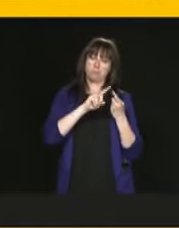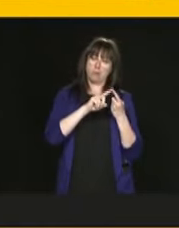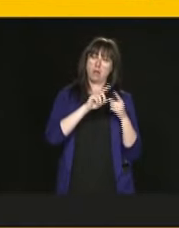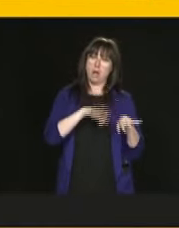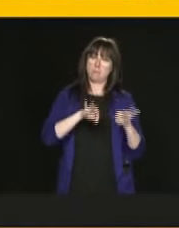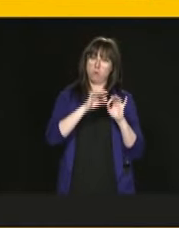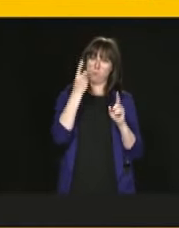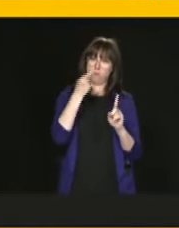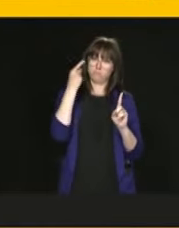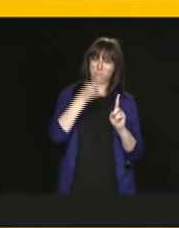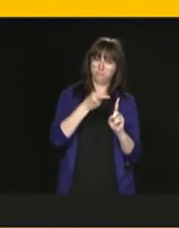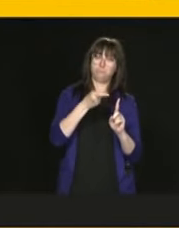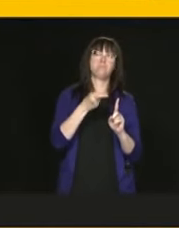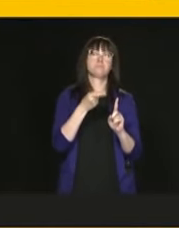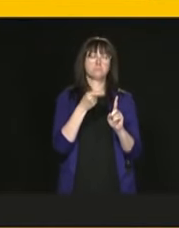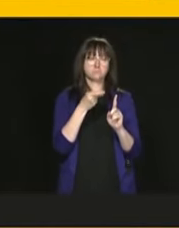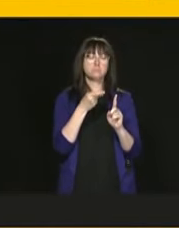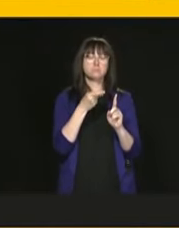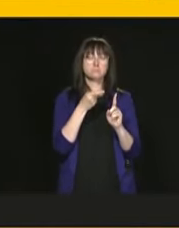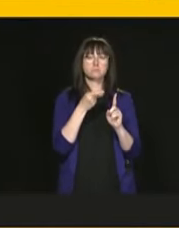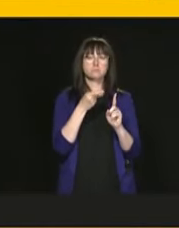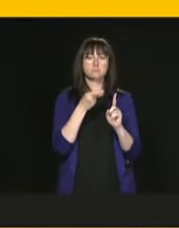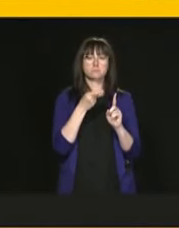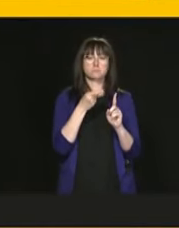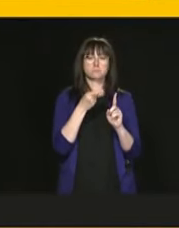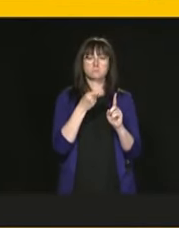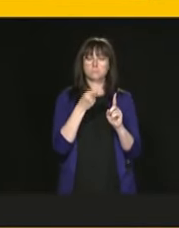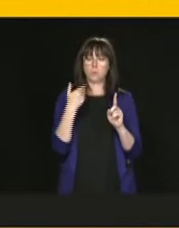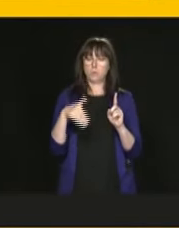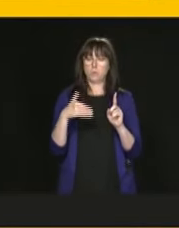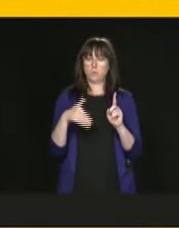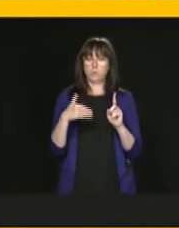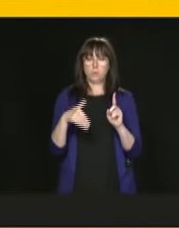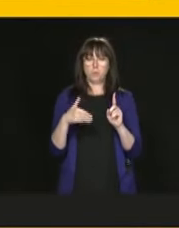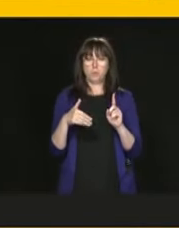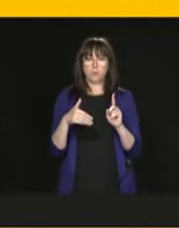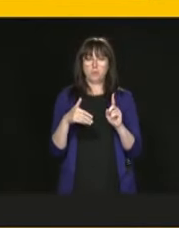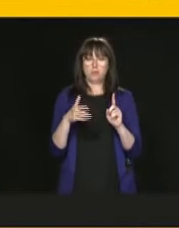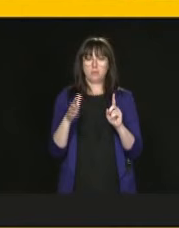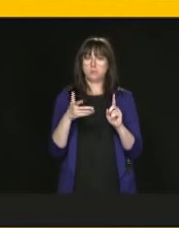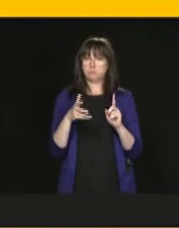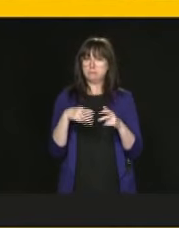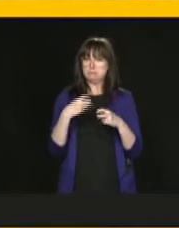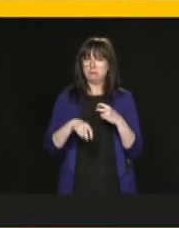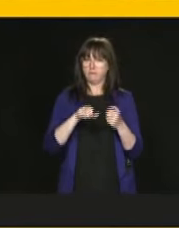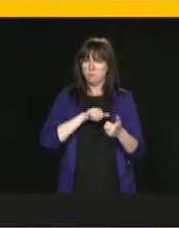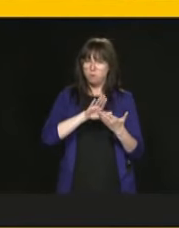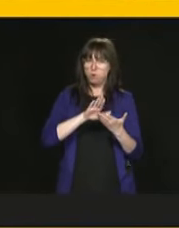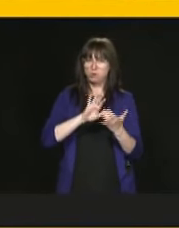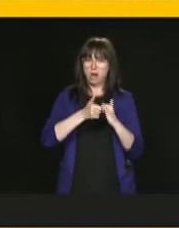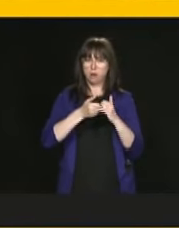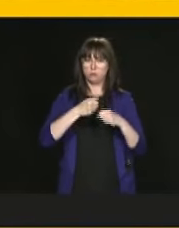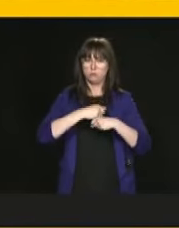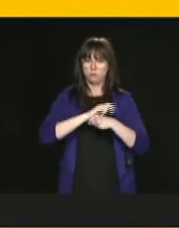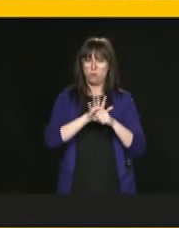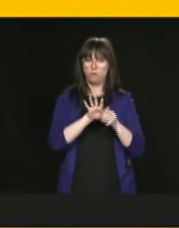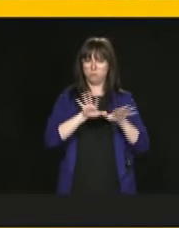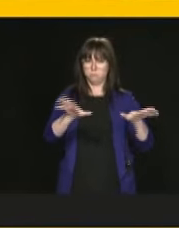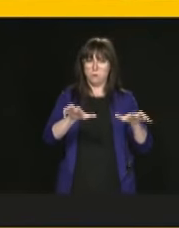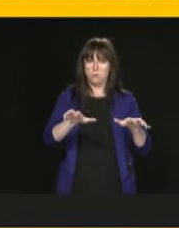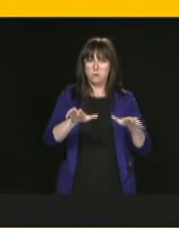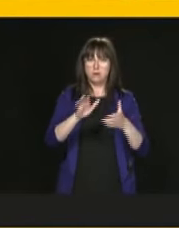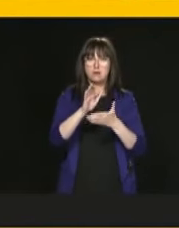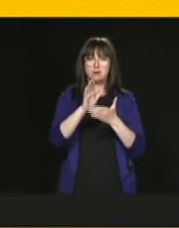we've put forward some very rough approaches to trying to contain the pandemic, asking people to isolate, clamping